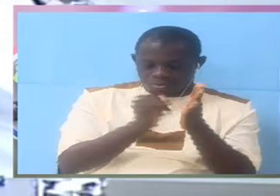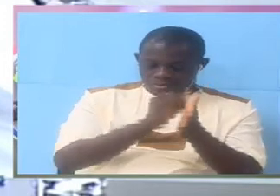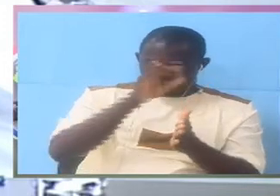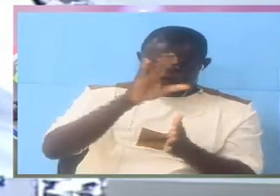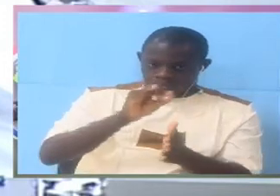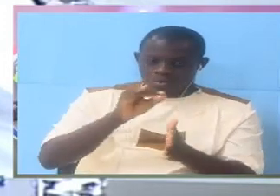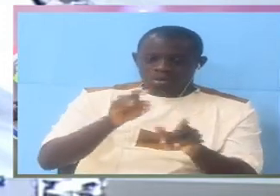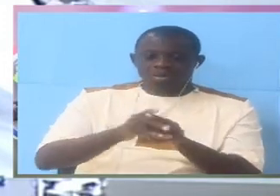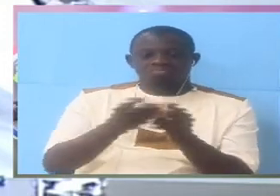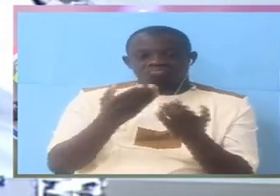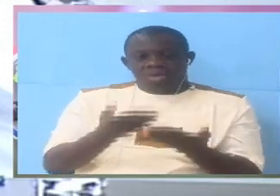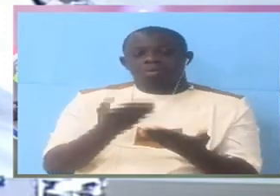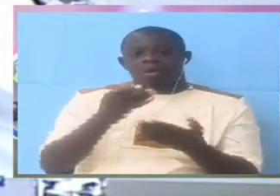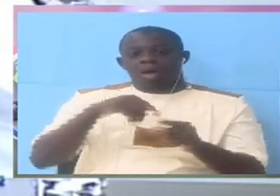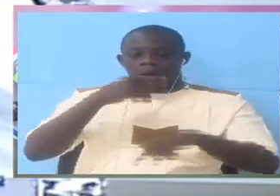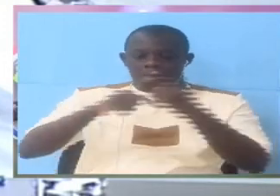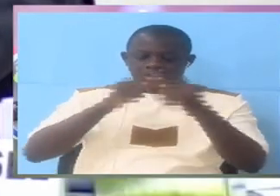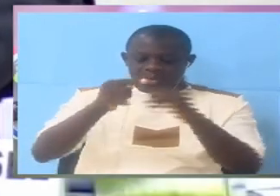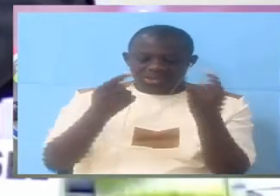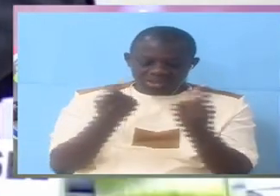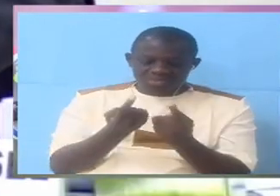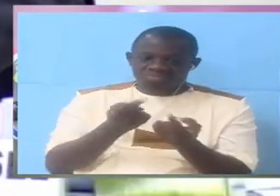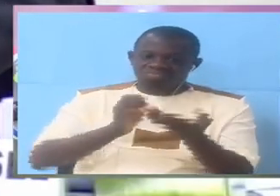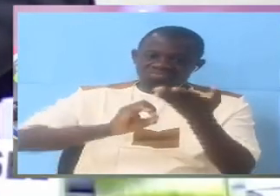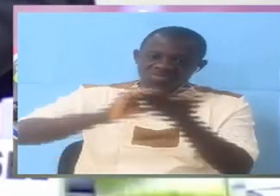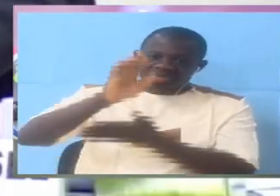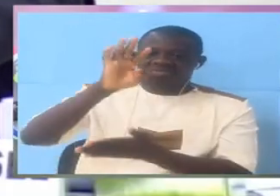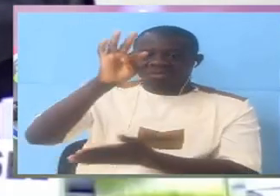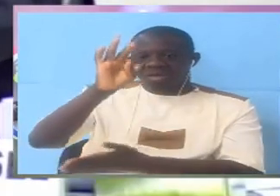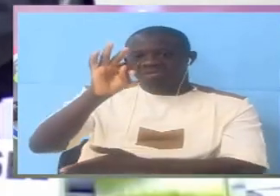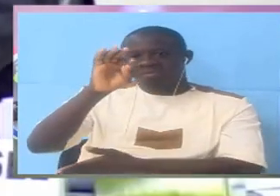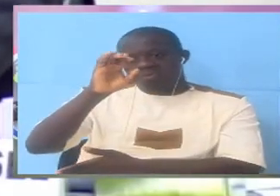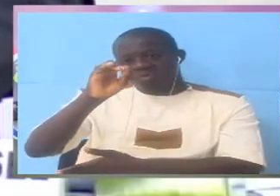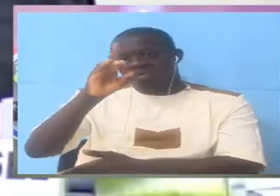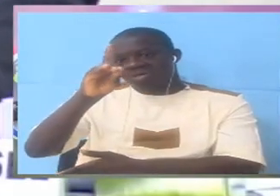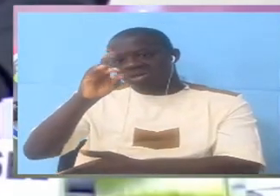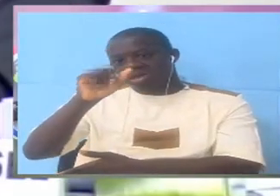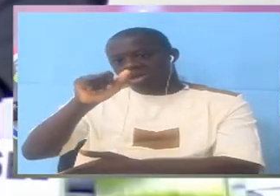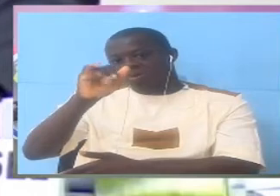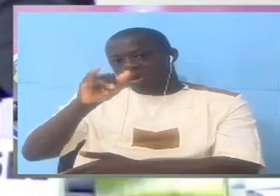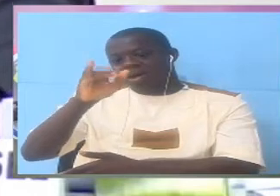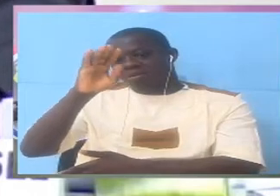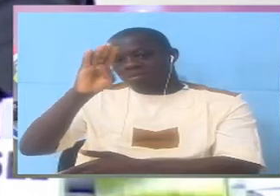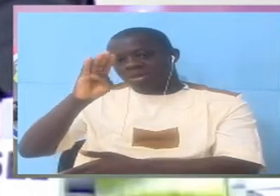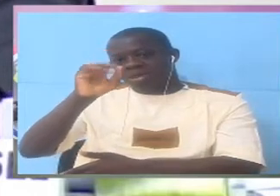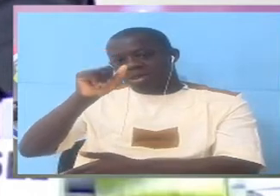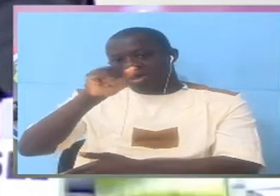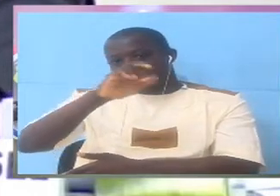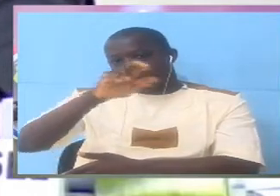And in that case, it would be sent to Fode Bari, Baba Dindin Jobate, and yourself.